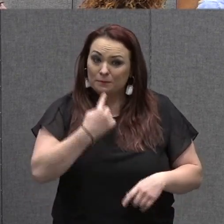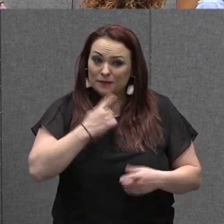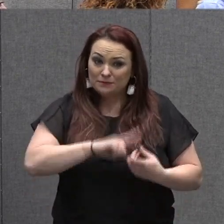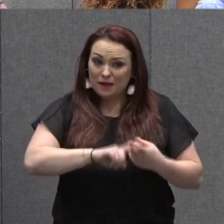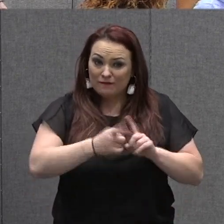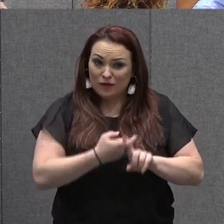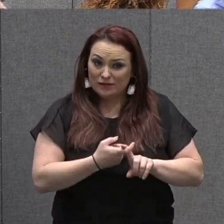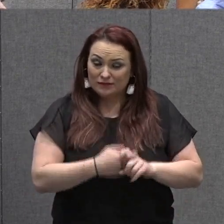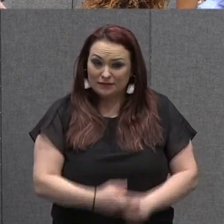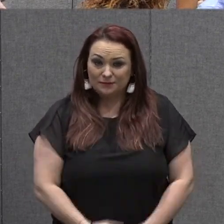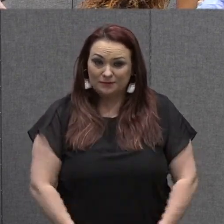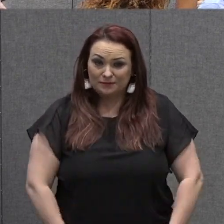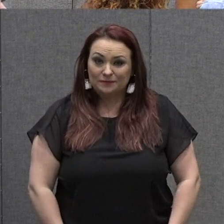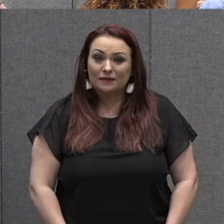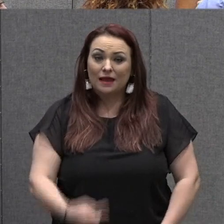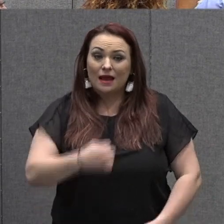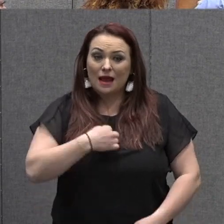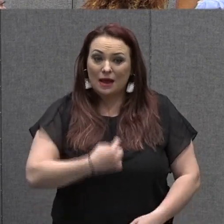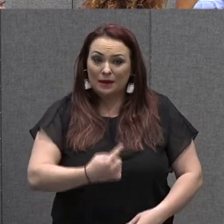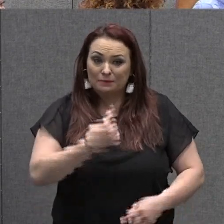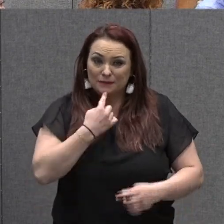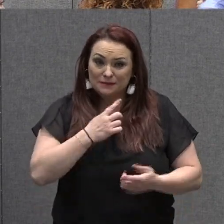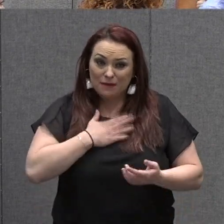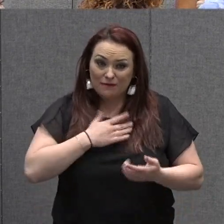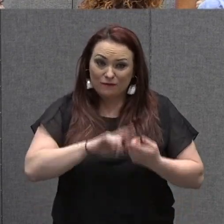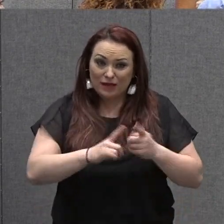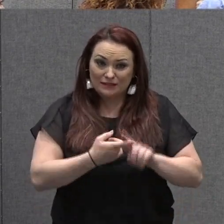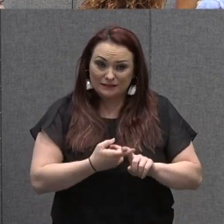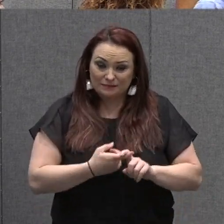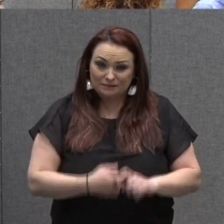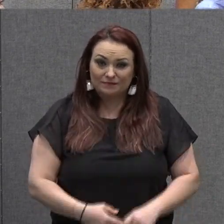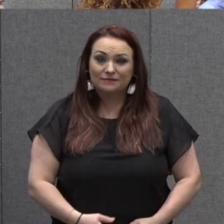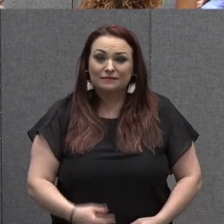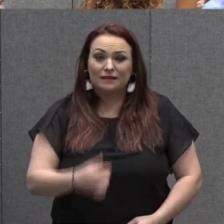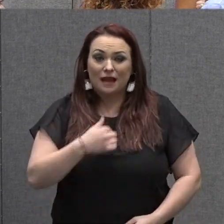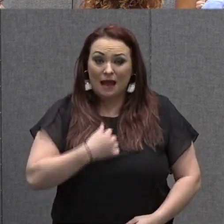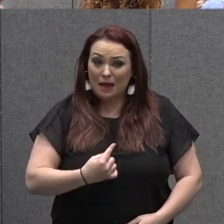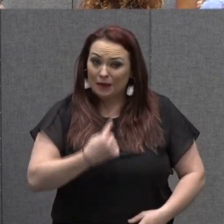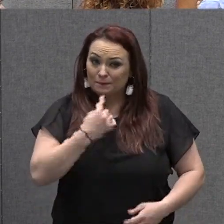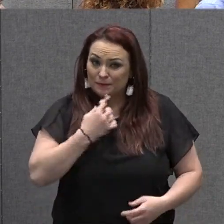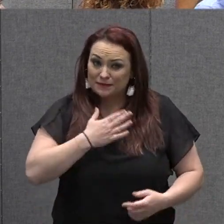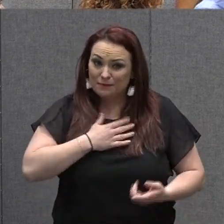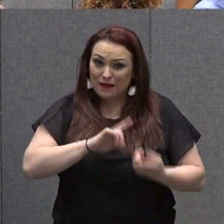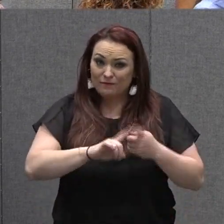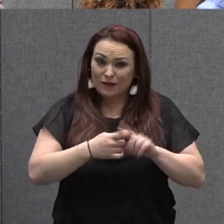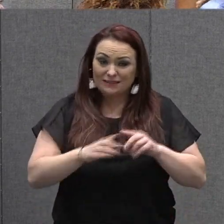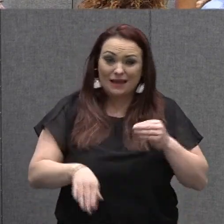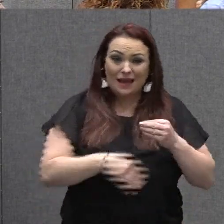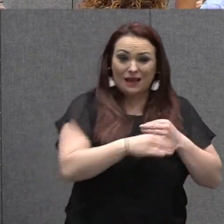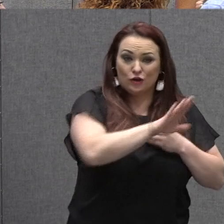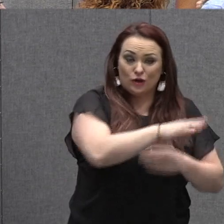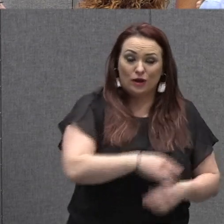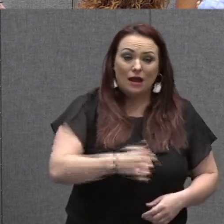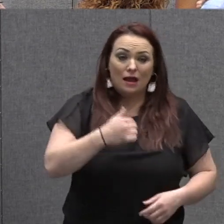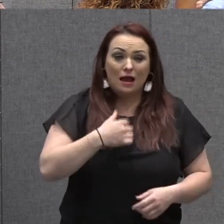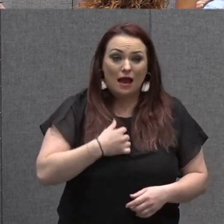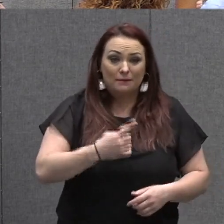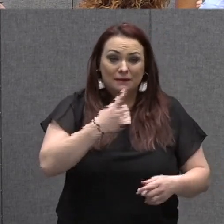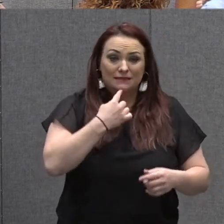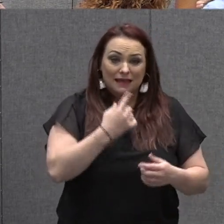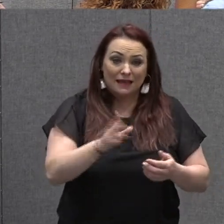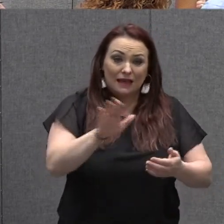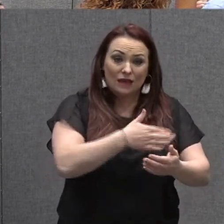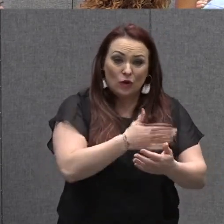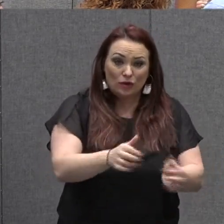I miss my friends. Keep it going. I miss my friends. Good. She's going to add her part. Ready, go. I